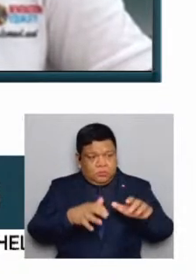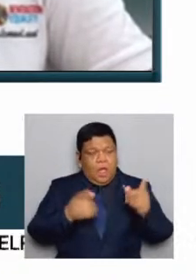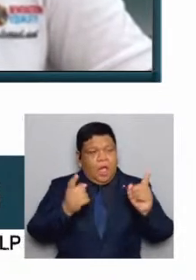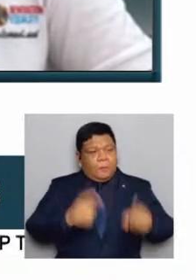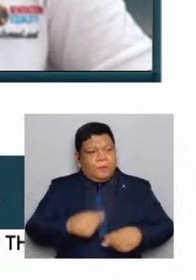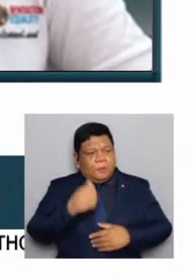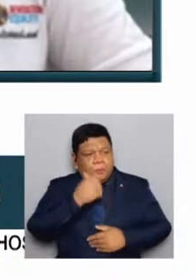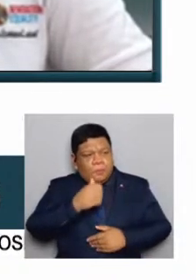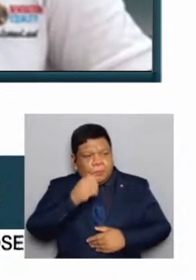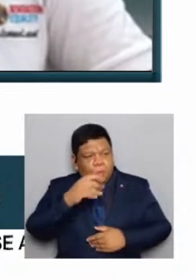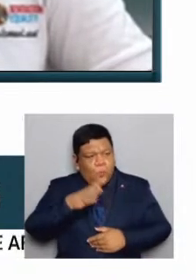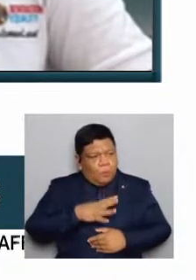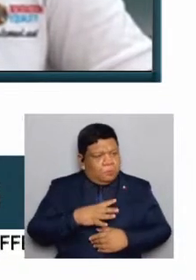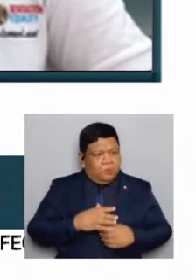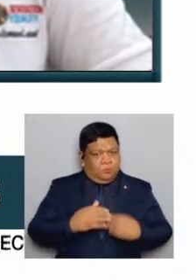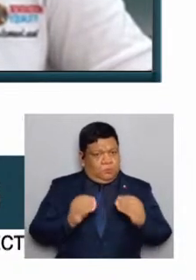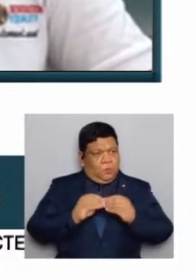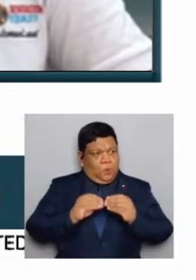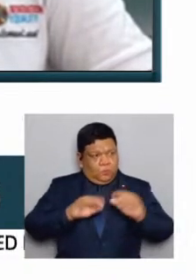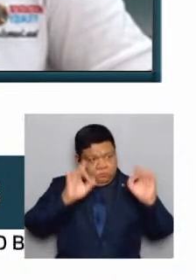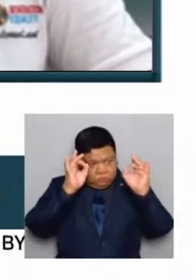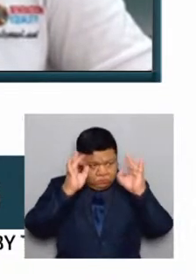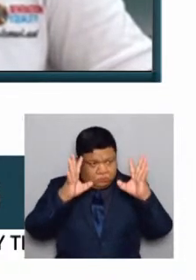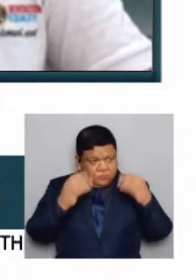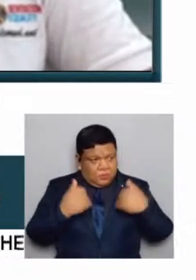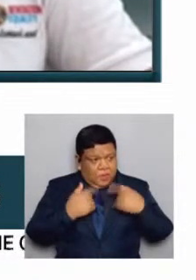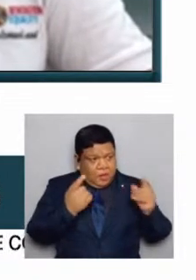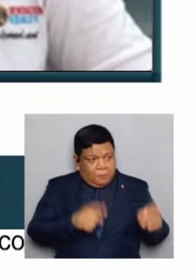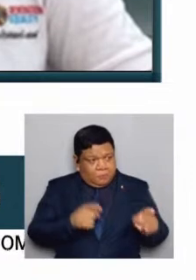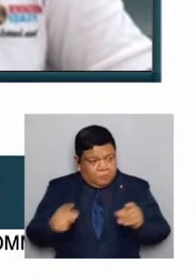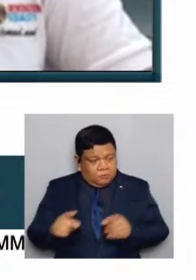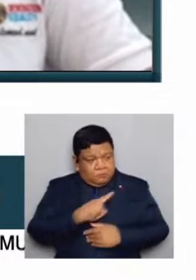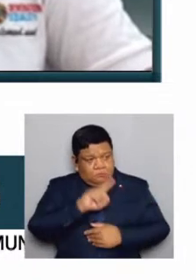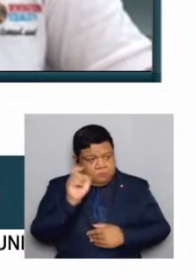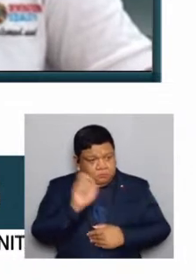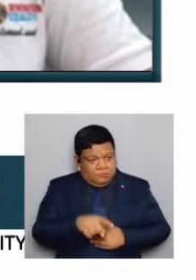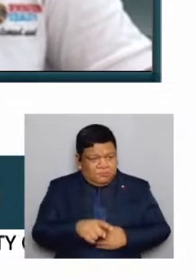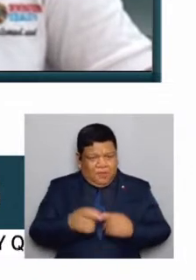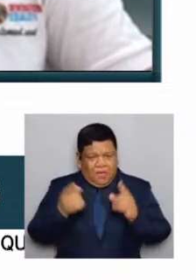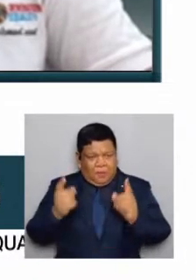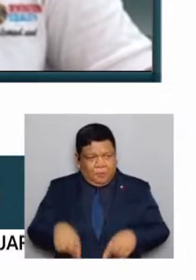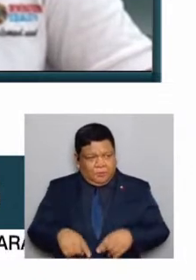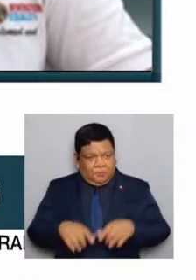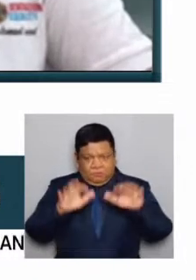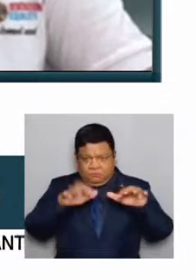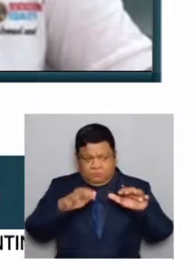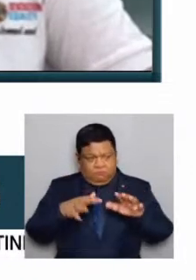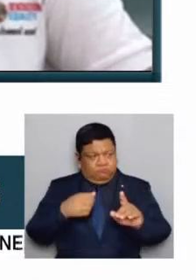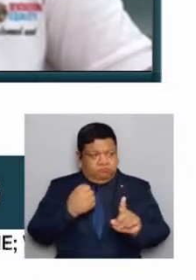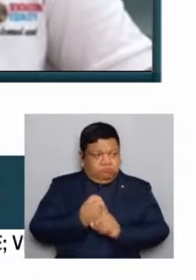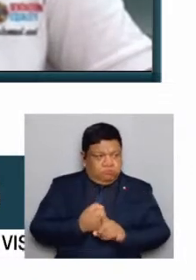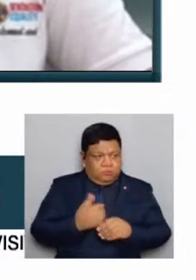of a risk were they surrounded by post the typhoon visiting the country. Yes.